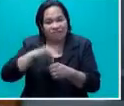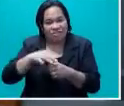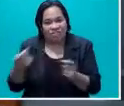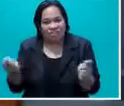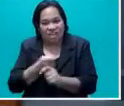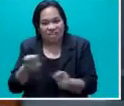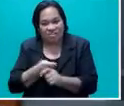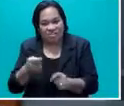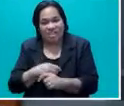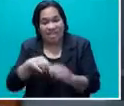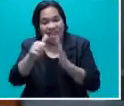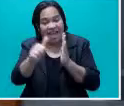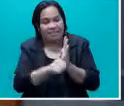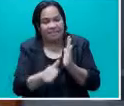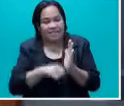Honourable Speaker.